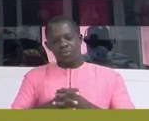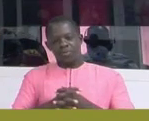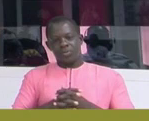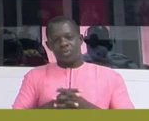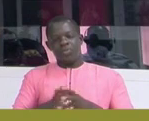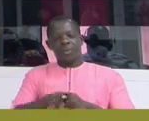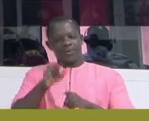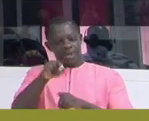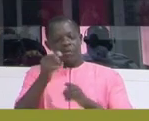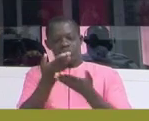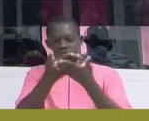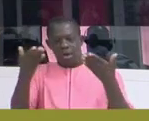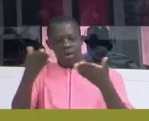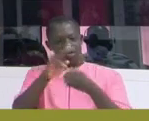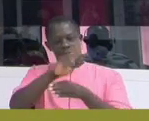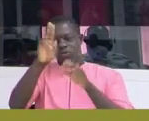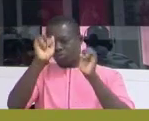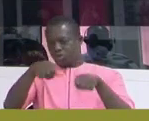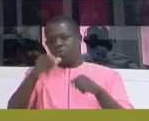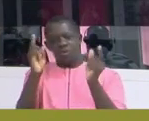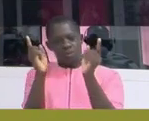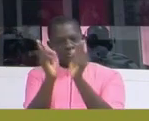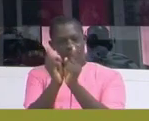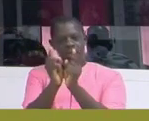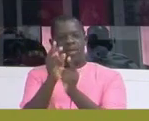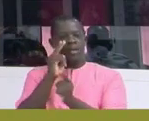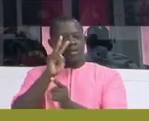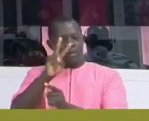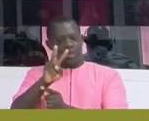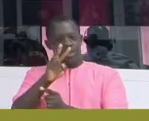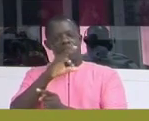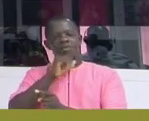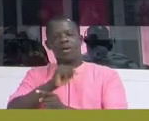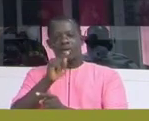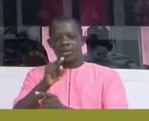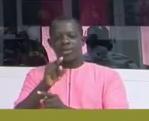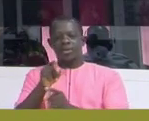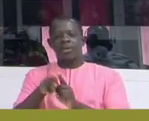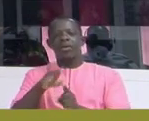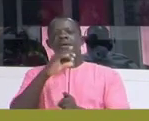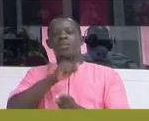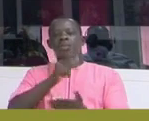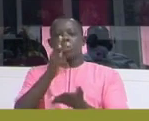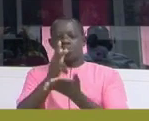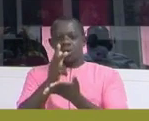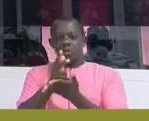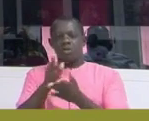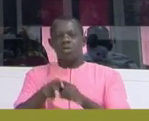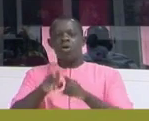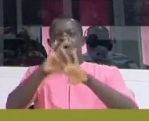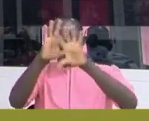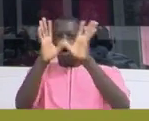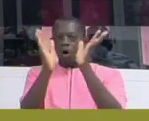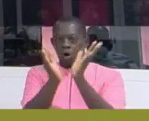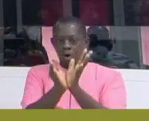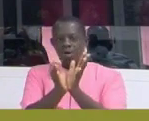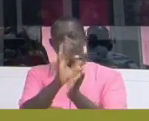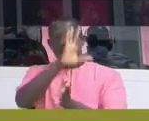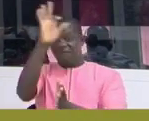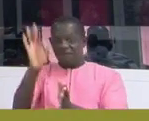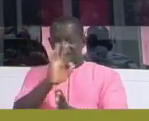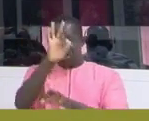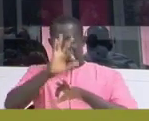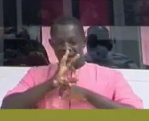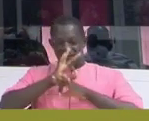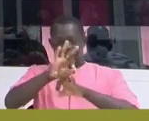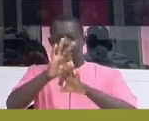speak and that is the reason why we would not be able to see Mr. Mr. witness that